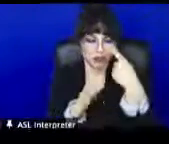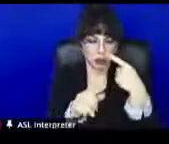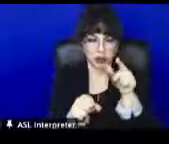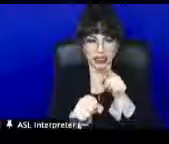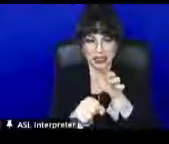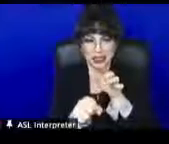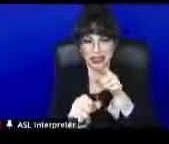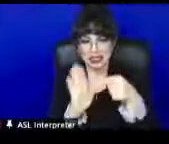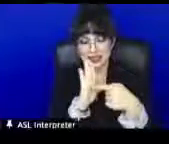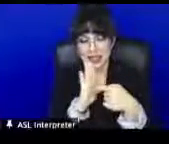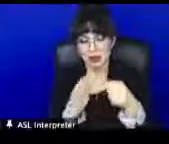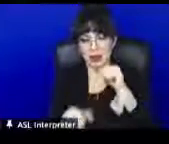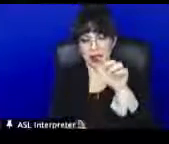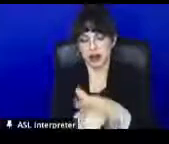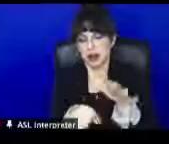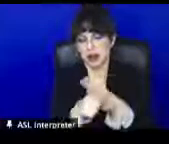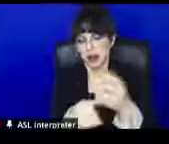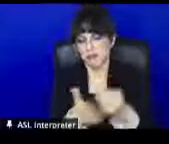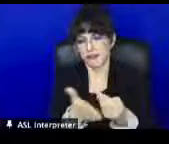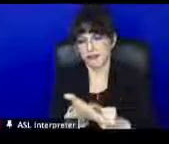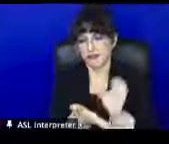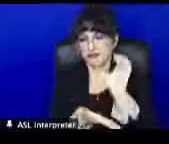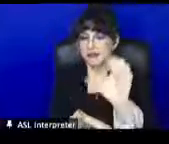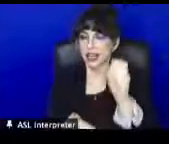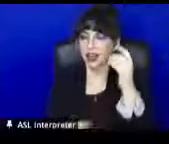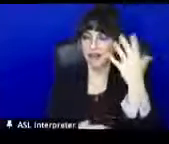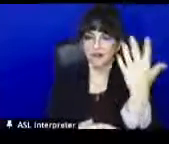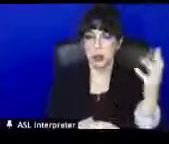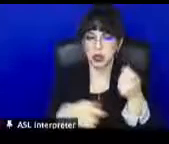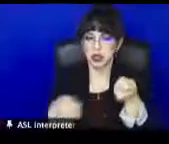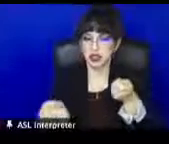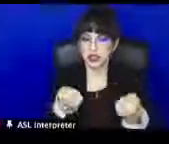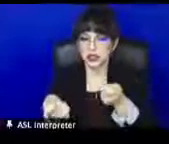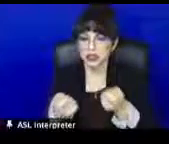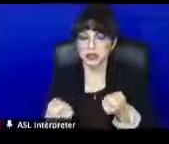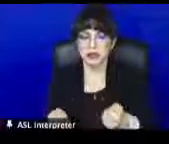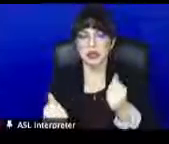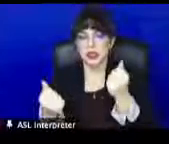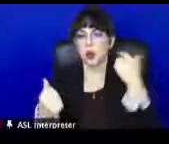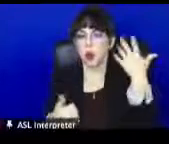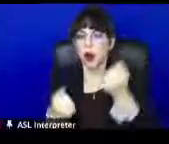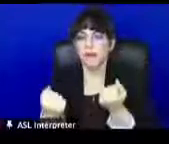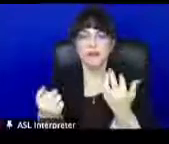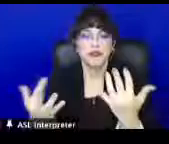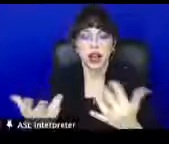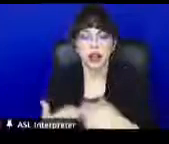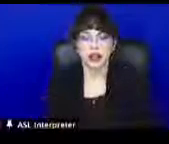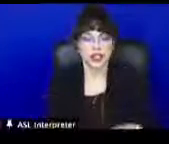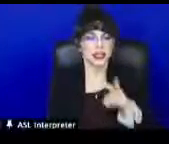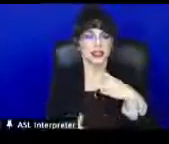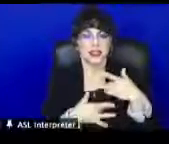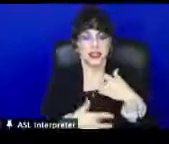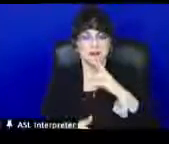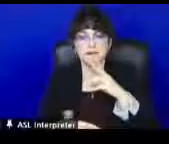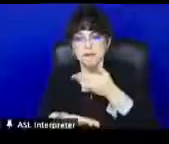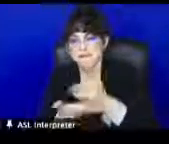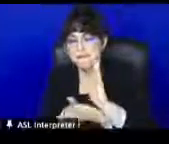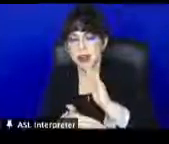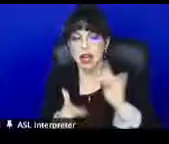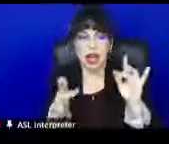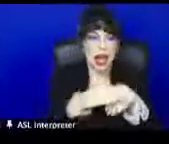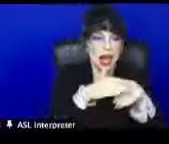of forest management to mitigate and address forest wildfires, concern about water rights, access to